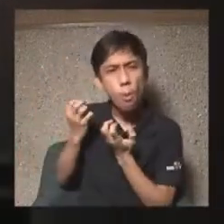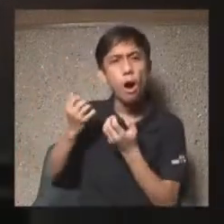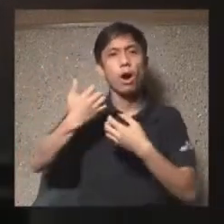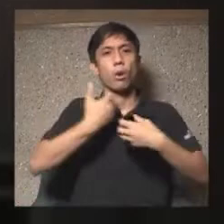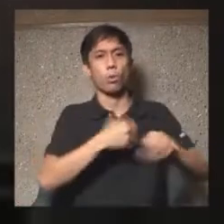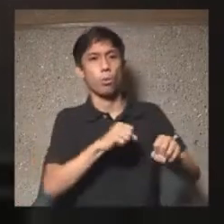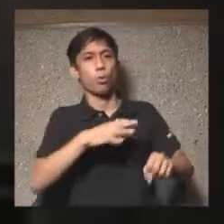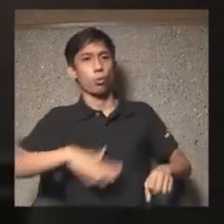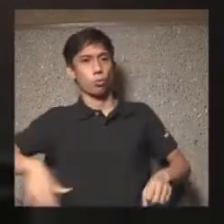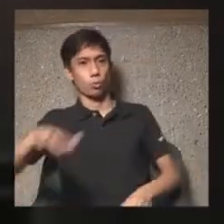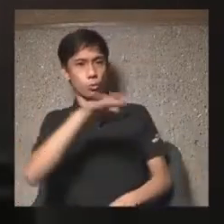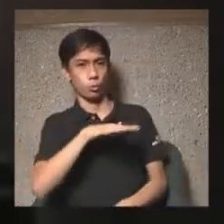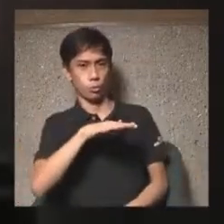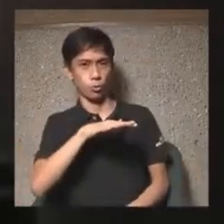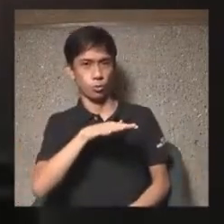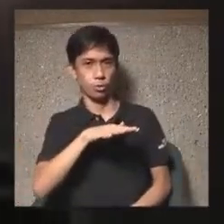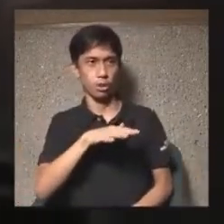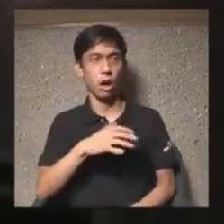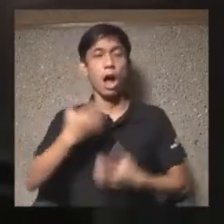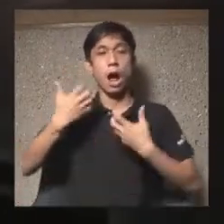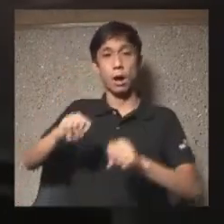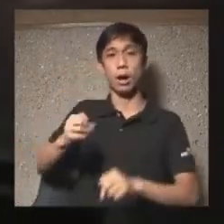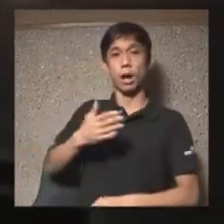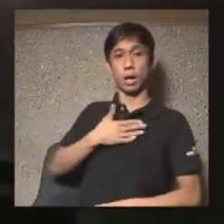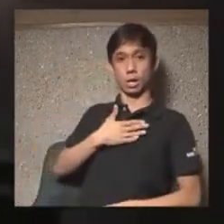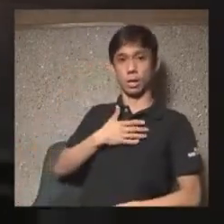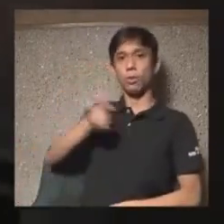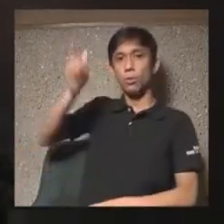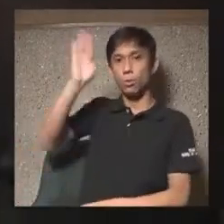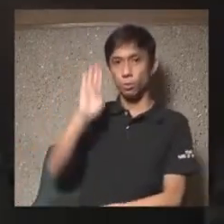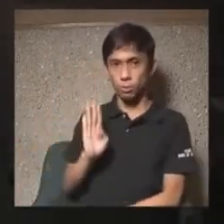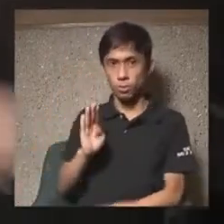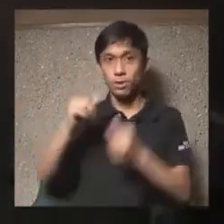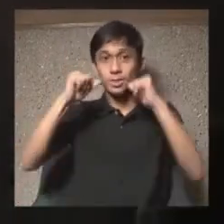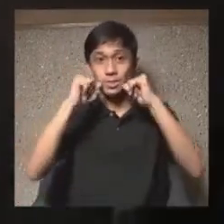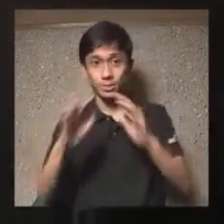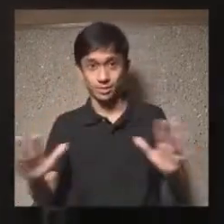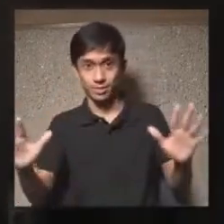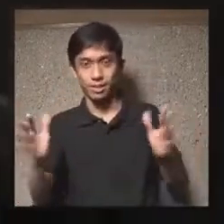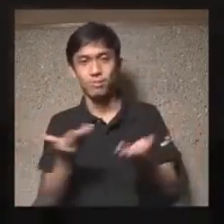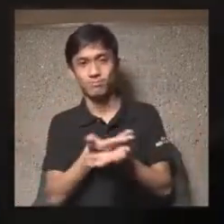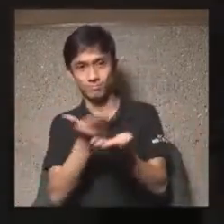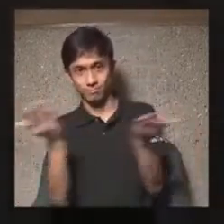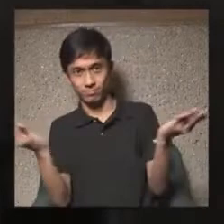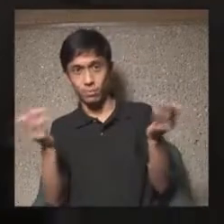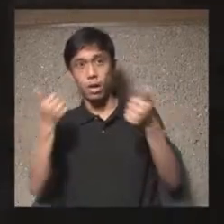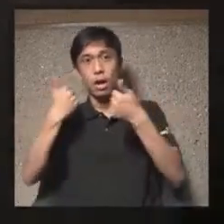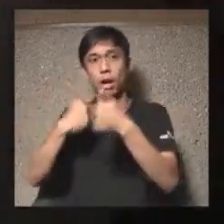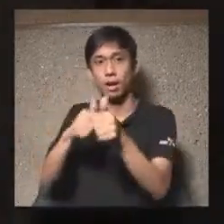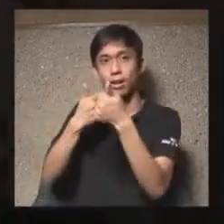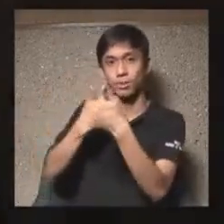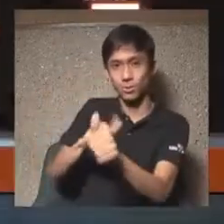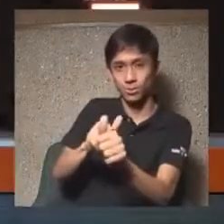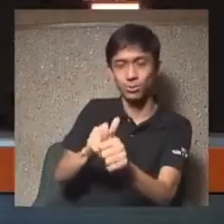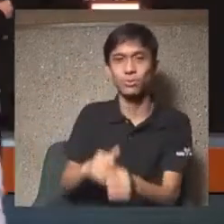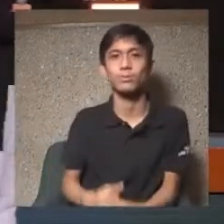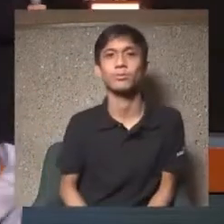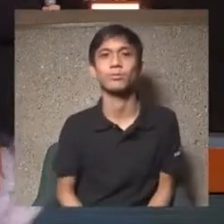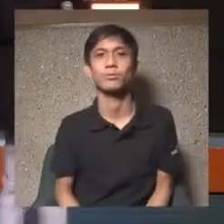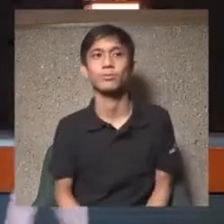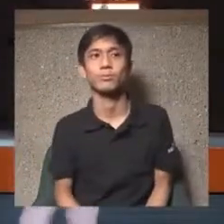chase after you. After this, I need to bring you back. Didoy Lobaton.